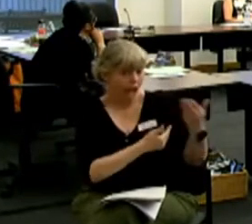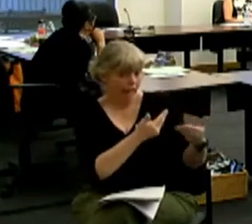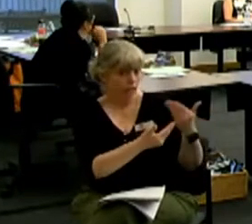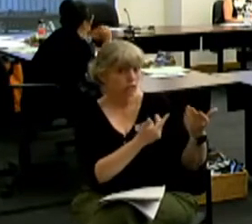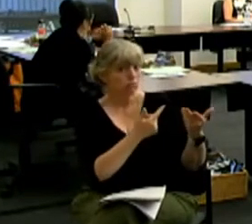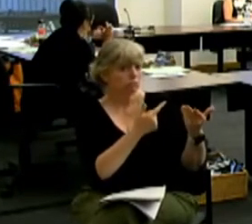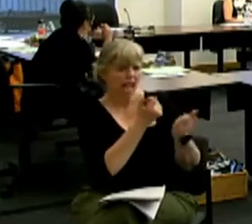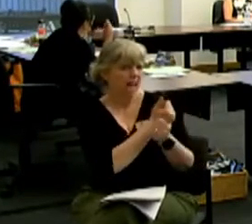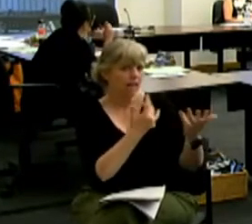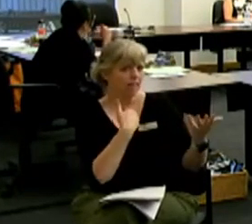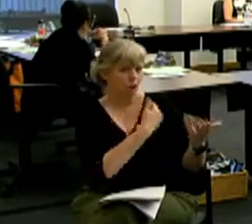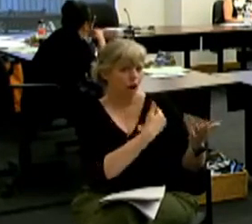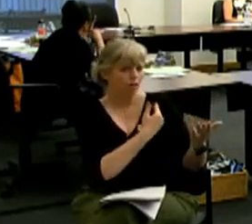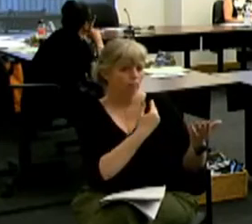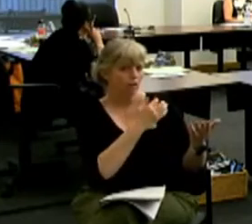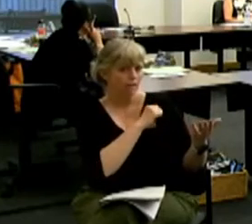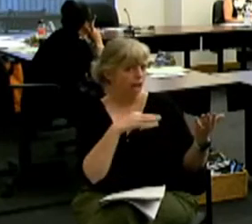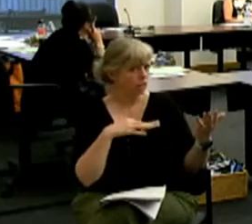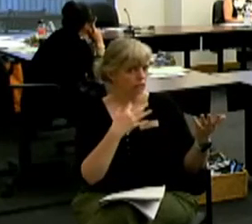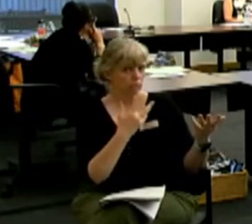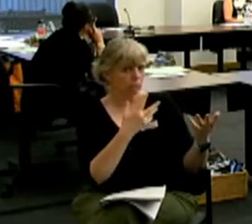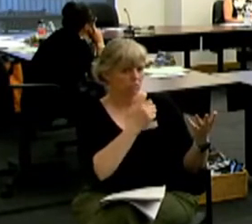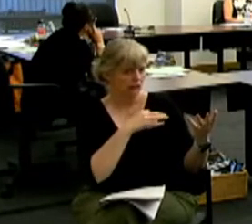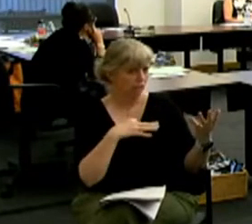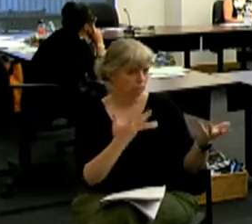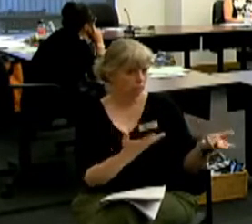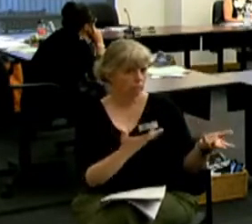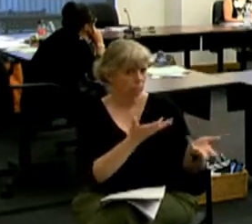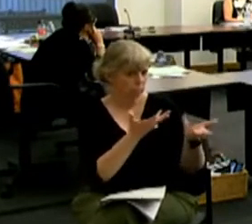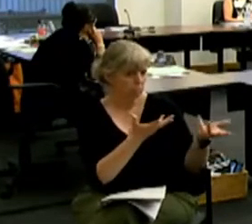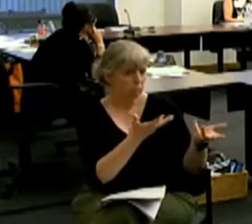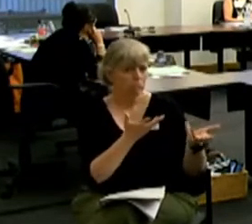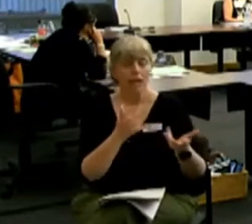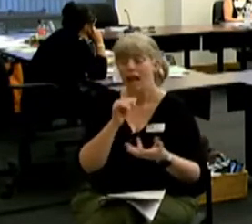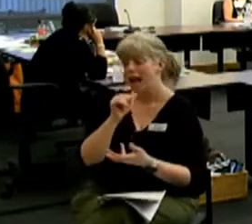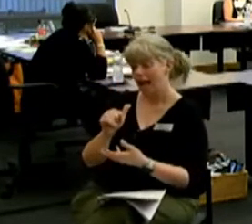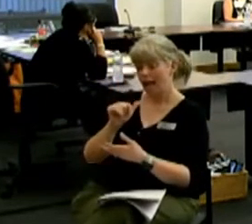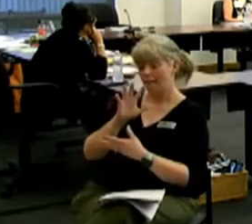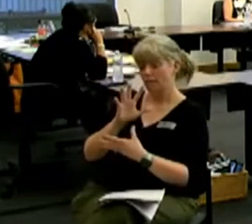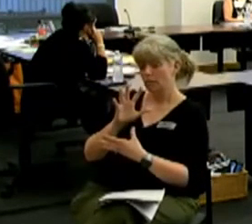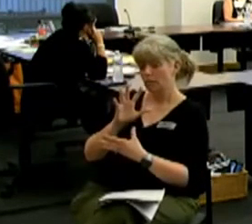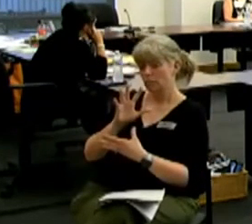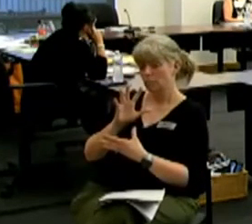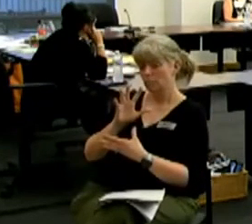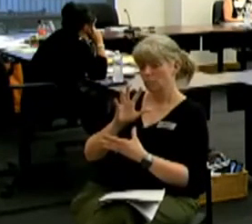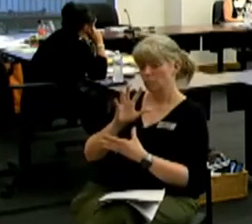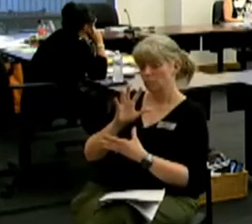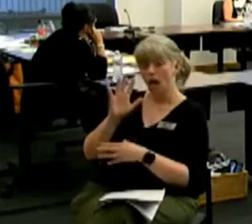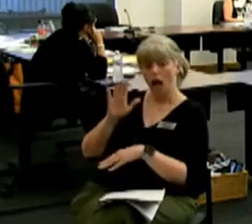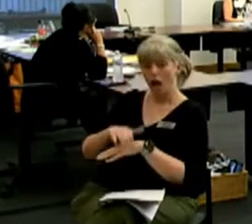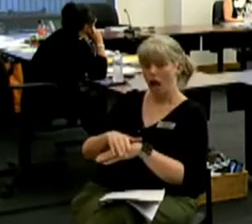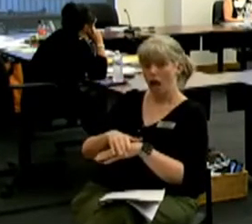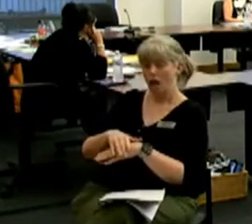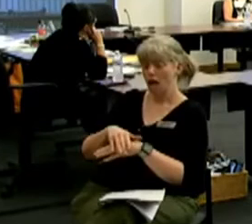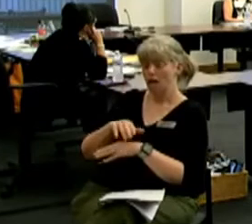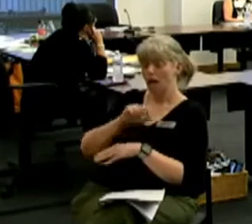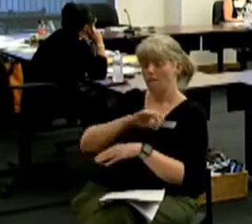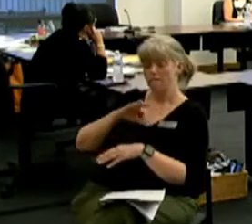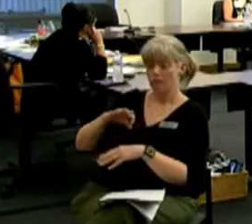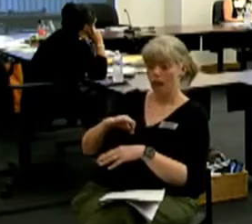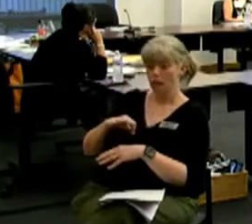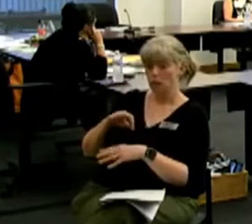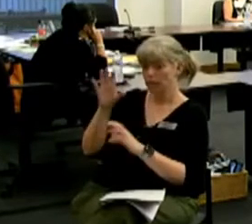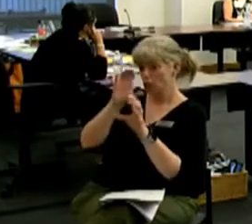these any of our faculty and staff? I haven't been a committee on a